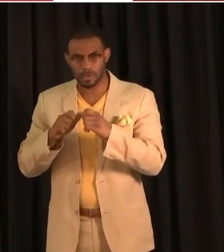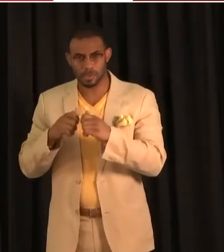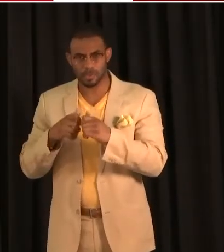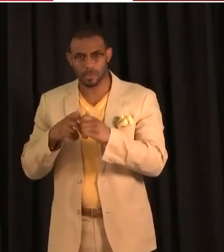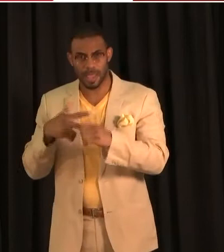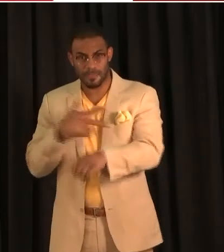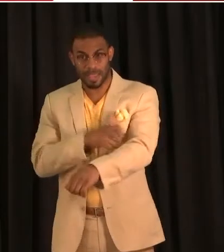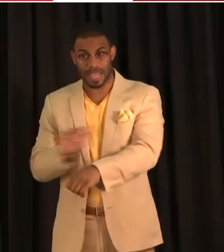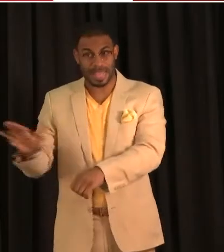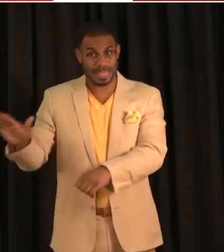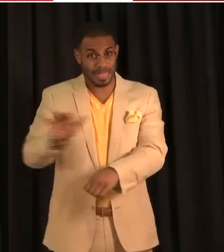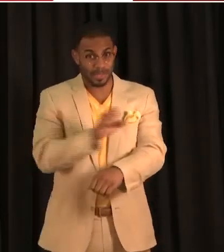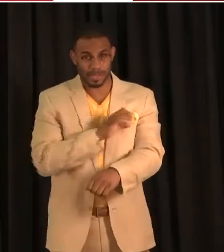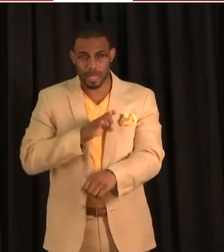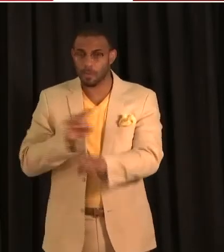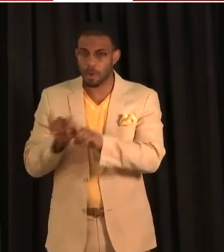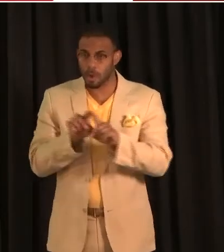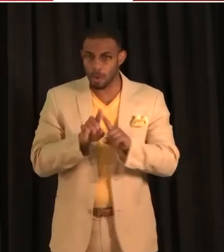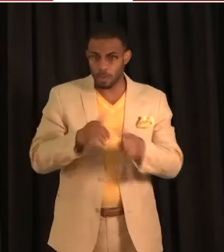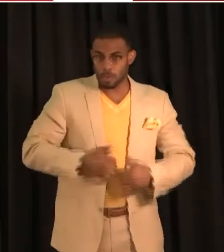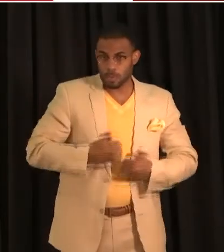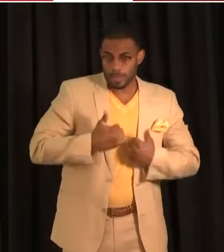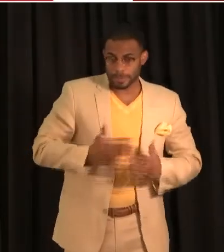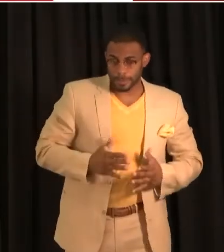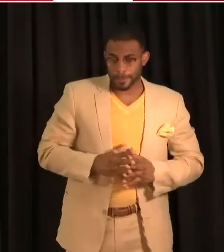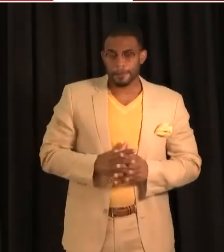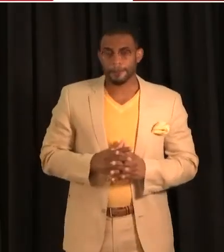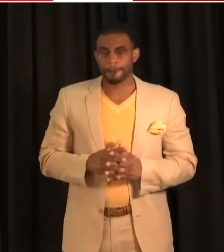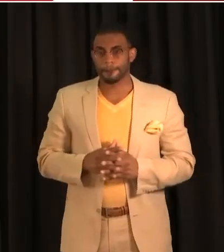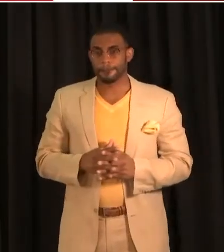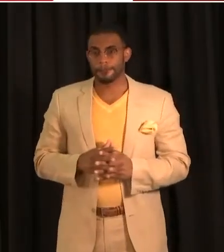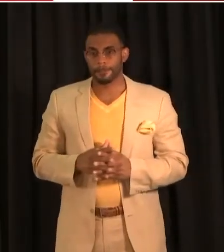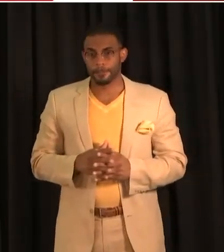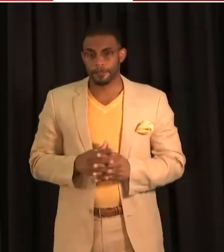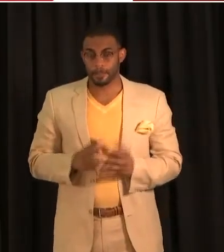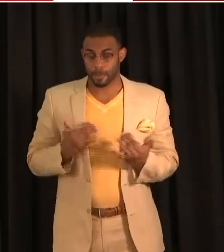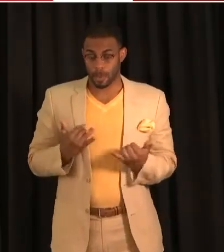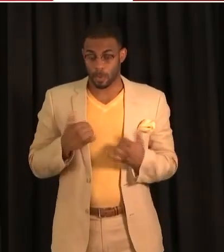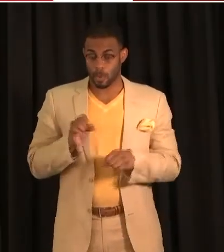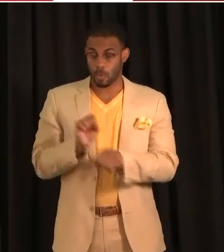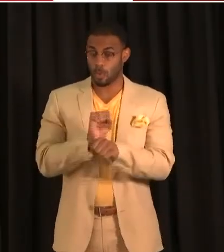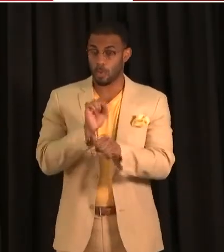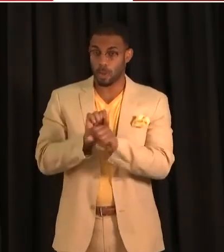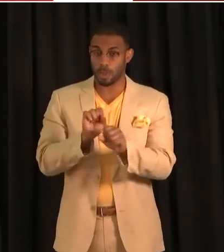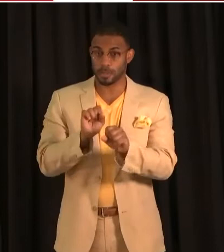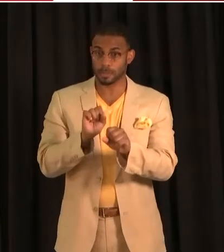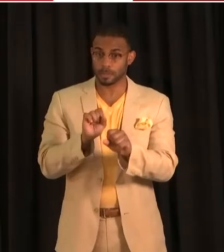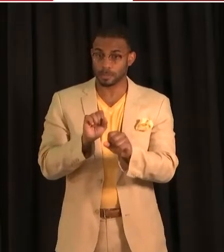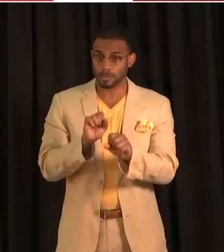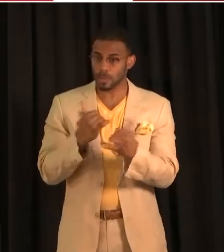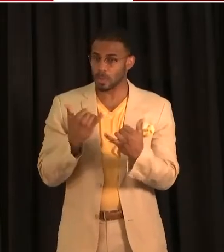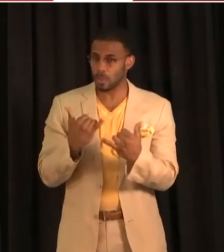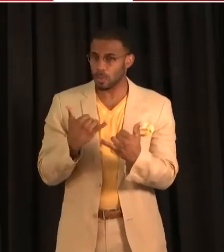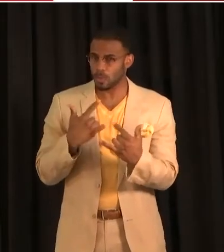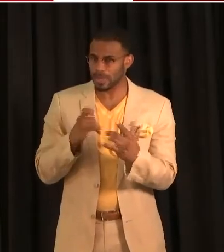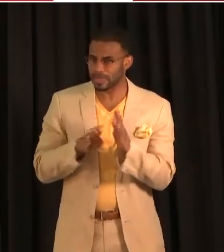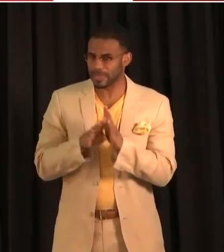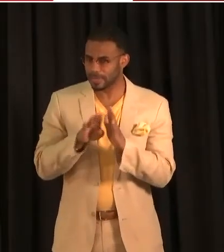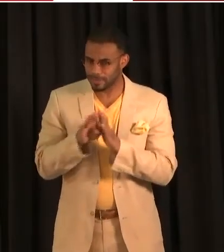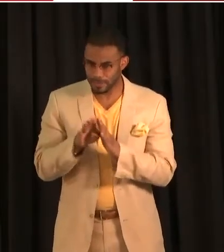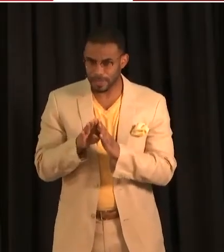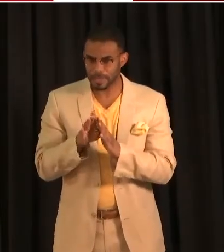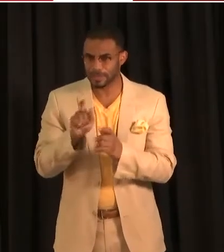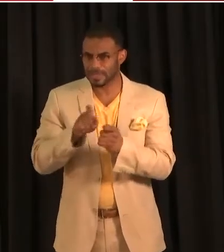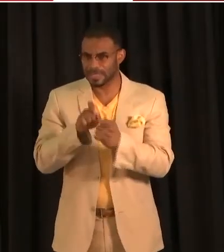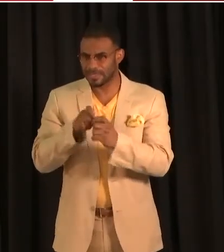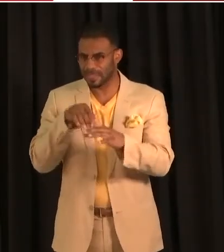to vaccinate their staff as well as their residents. We are currently working, and we're going to currently develop